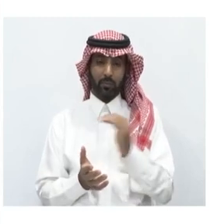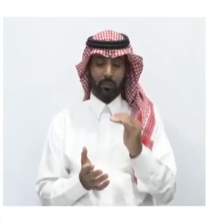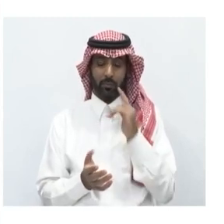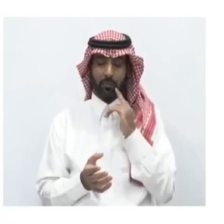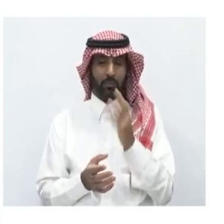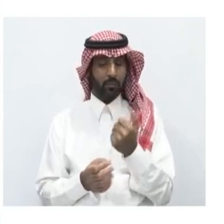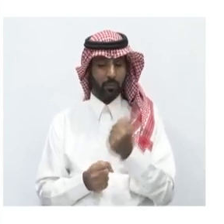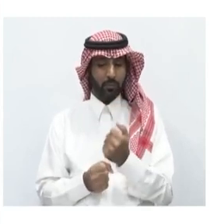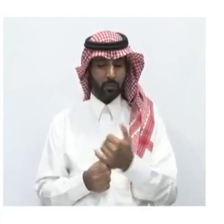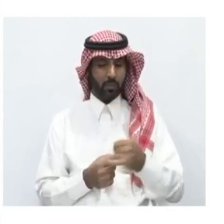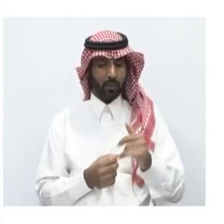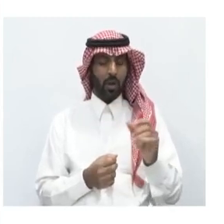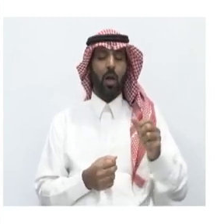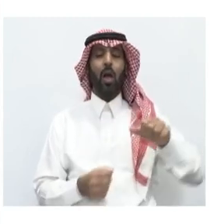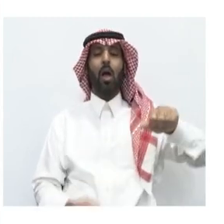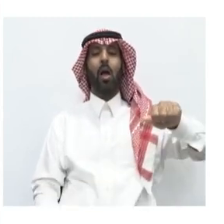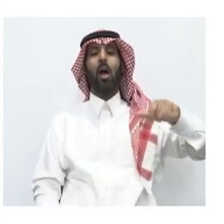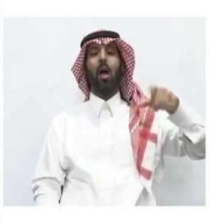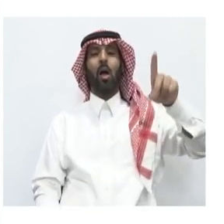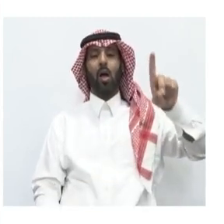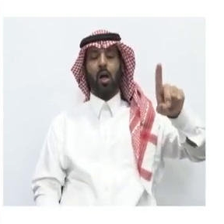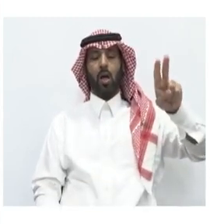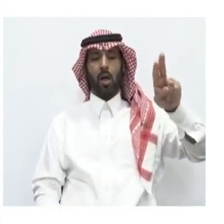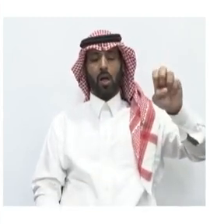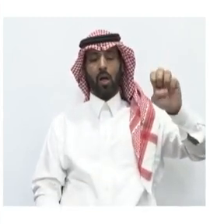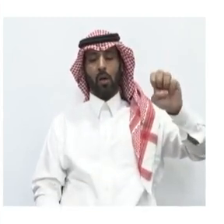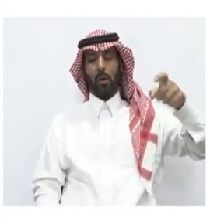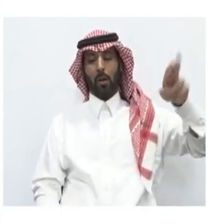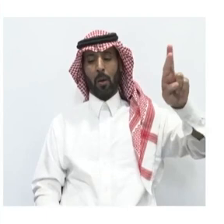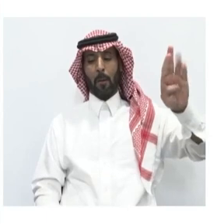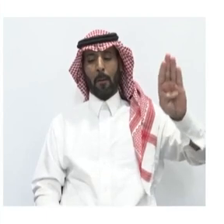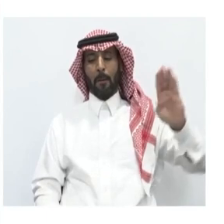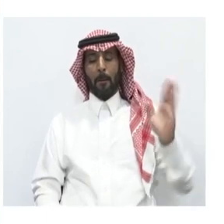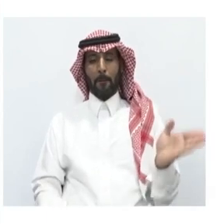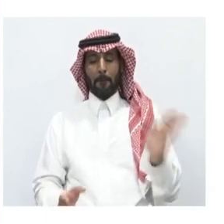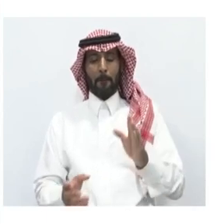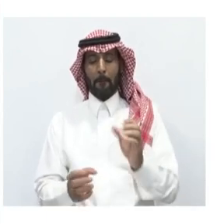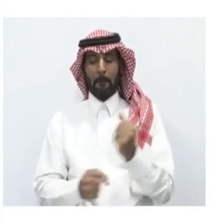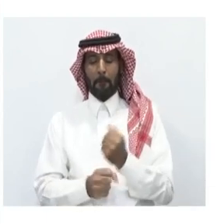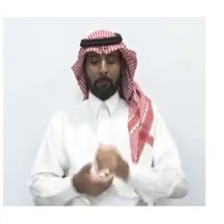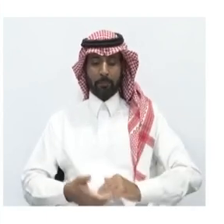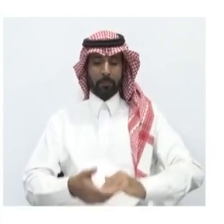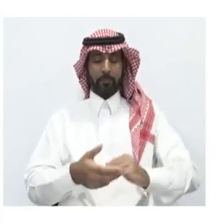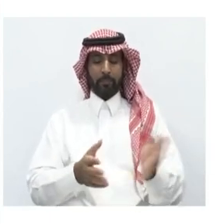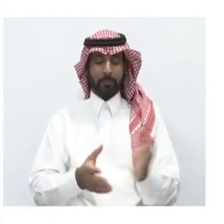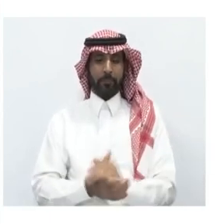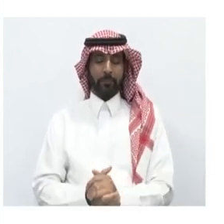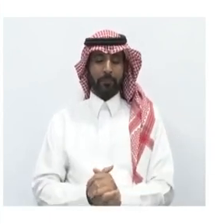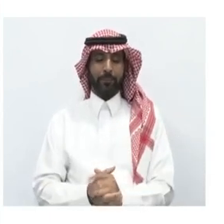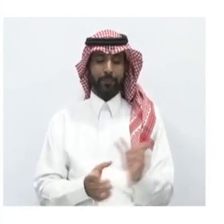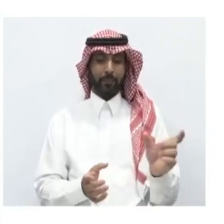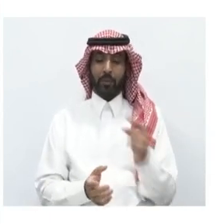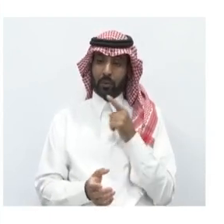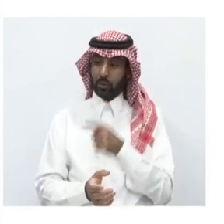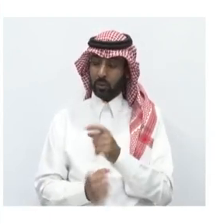can go after the verb be, before simple tense of other verbs, or after an auxiliary verb in a compound verb. You